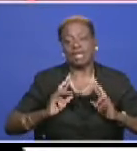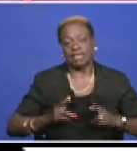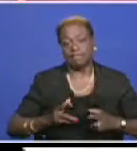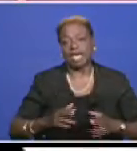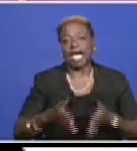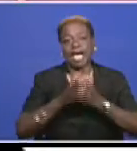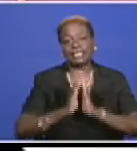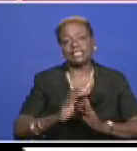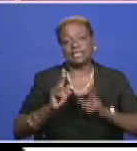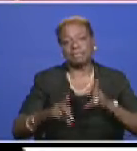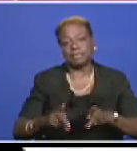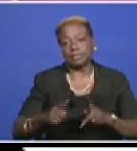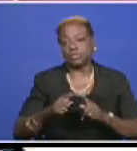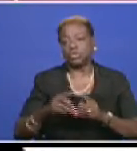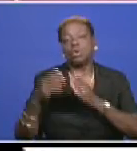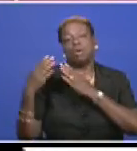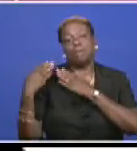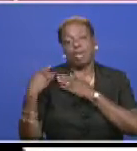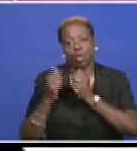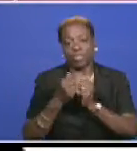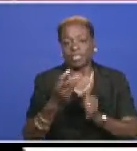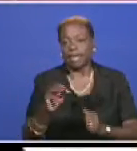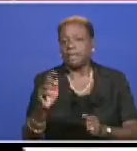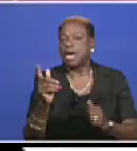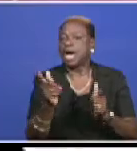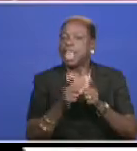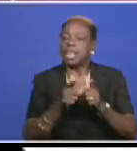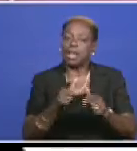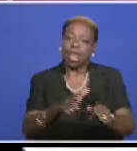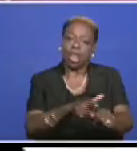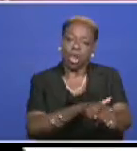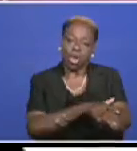to bear with them a little longer. Jiminita Swain, ZNS Network News.